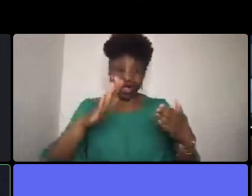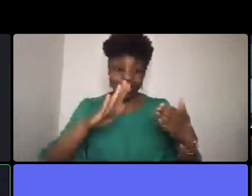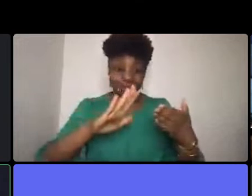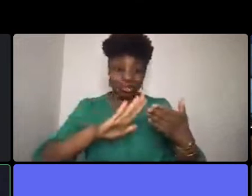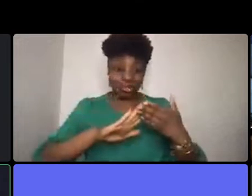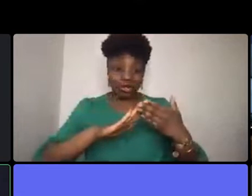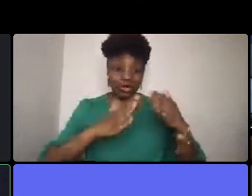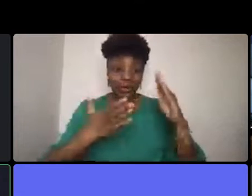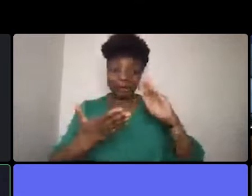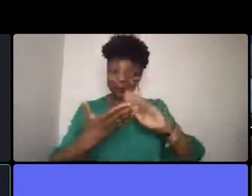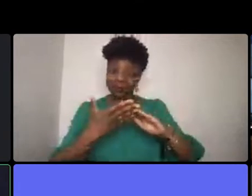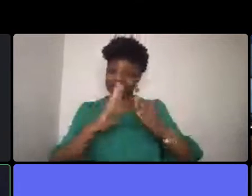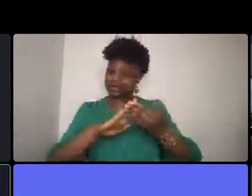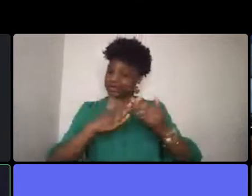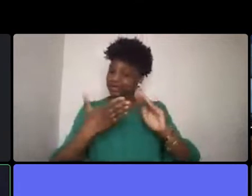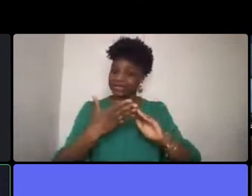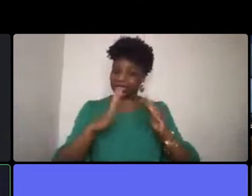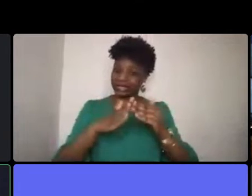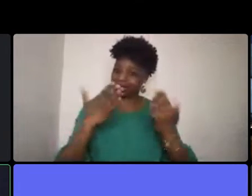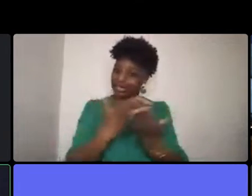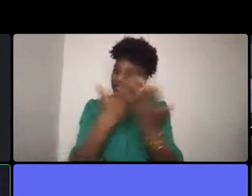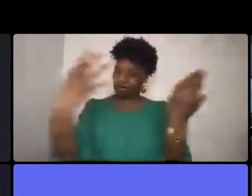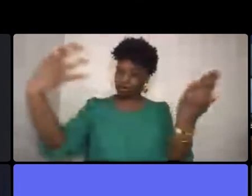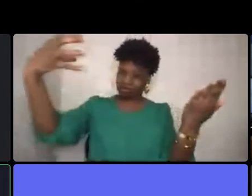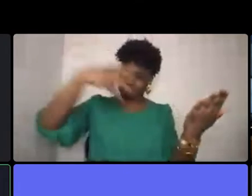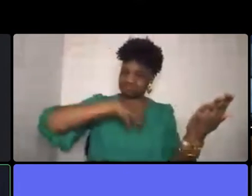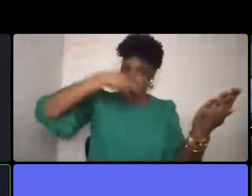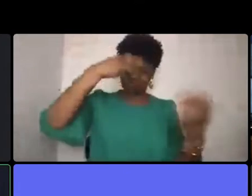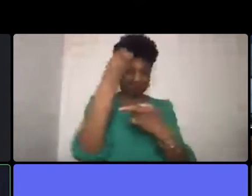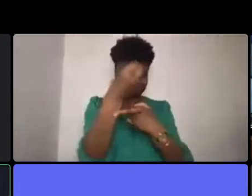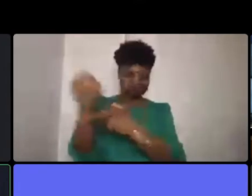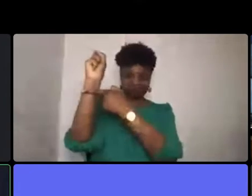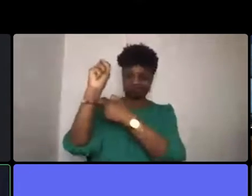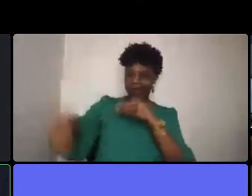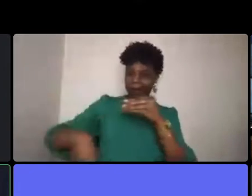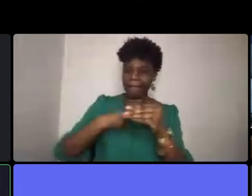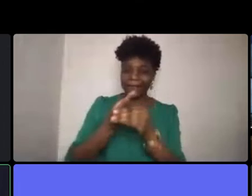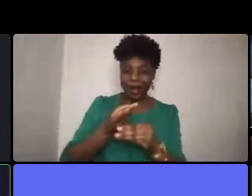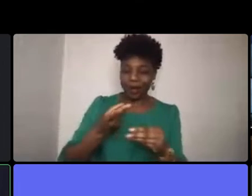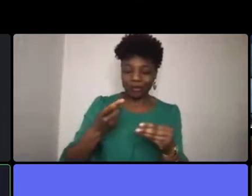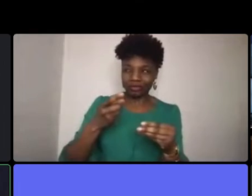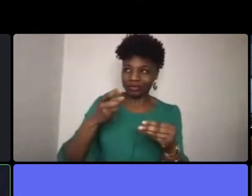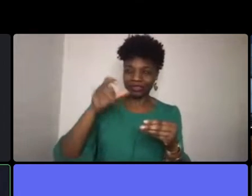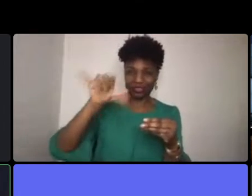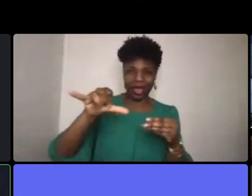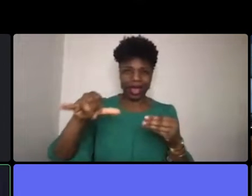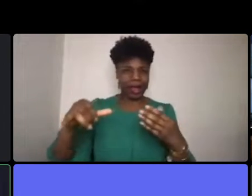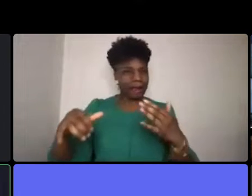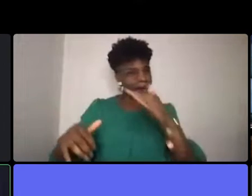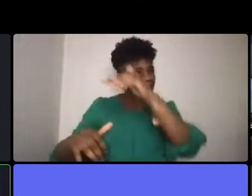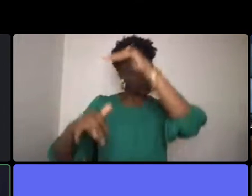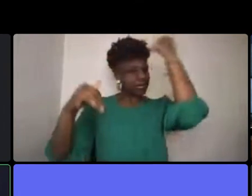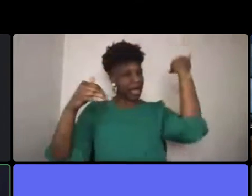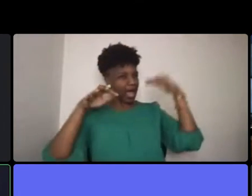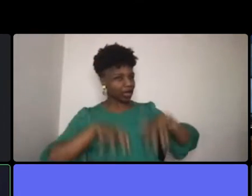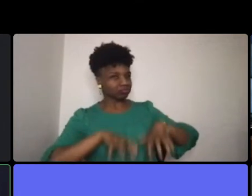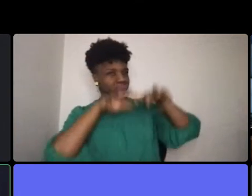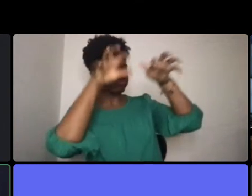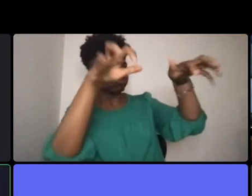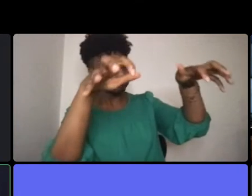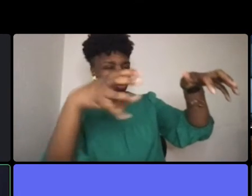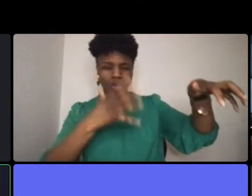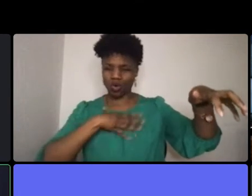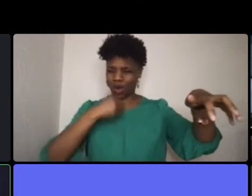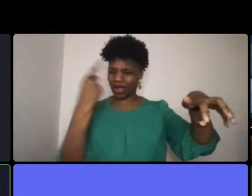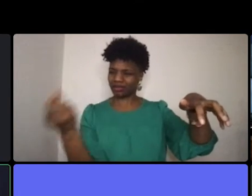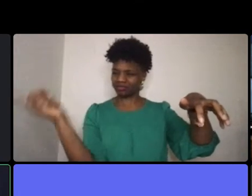be that cultural competency. Mm. And I would say, at least for me, I'm not speaking for anyone here, but when I walk into a room